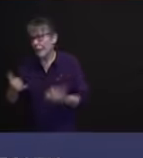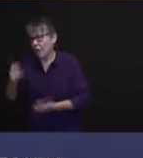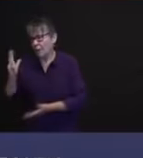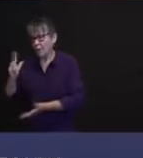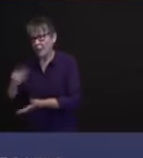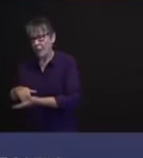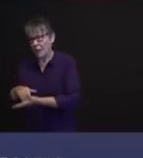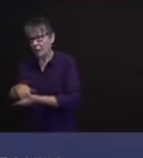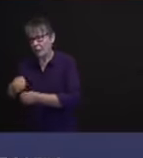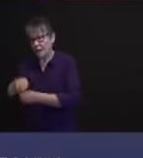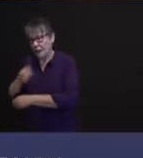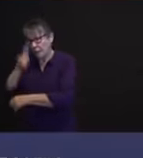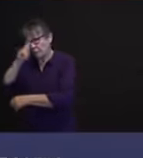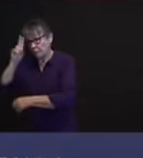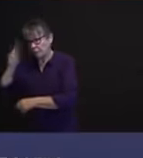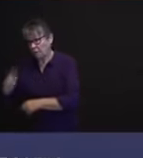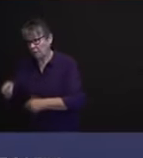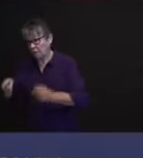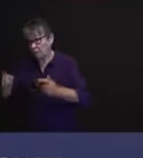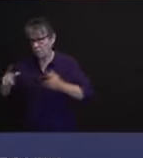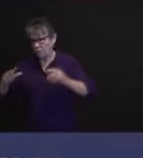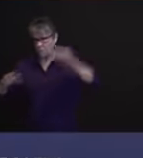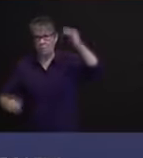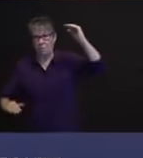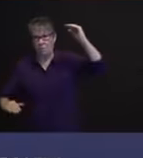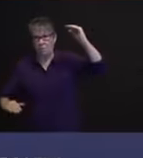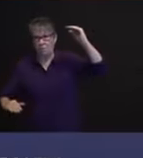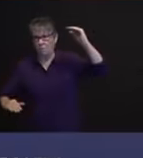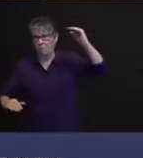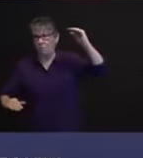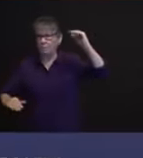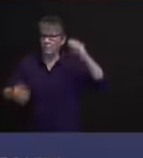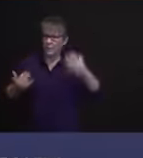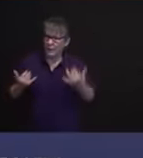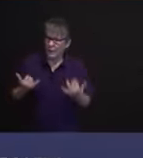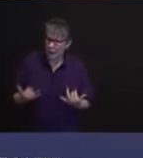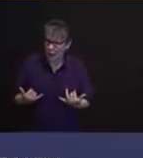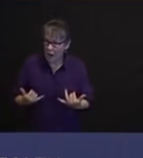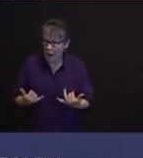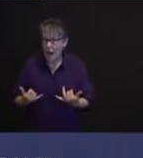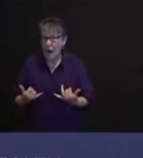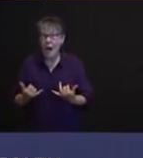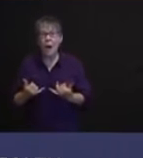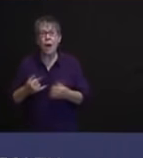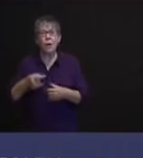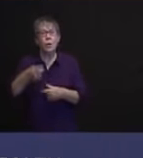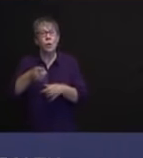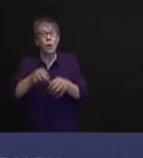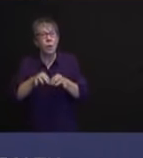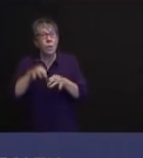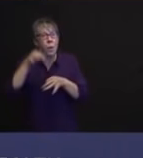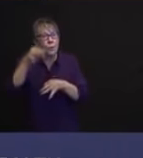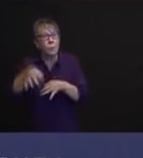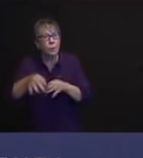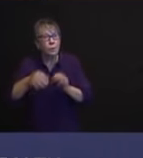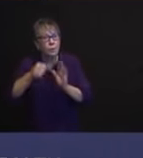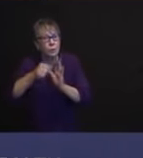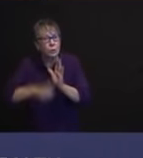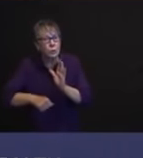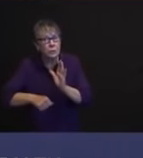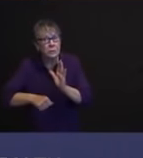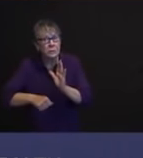there's no move on the chessboard right now on elective surgeries. That's not to say it wouldn't happen or couldn't happen, but we're